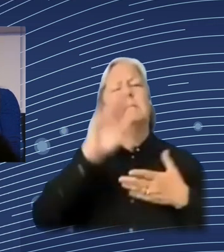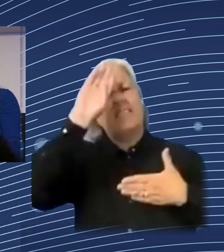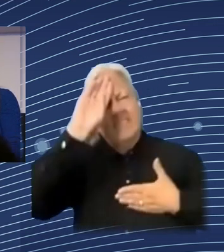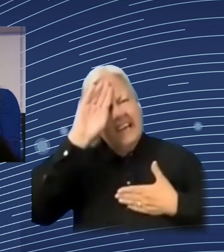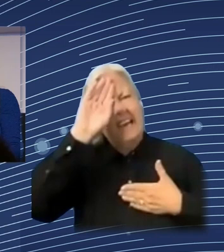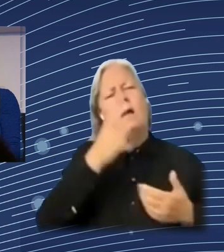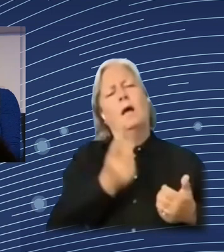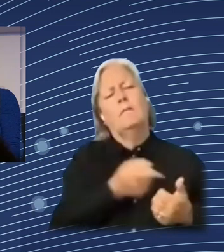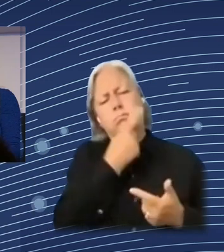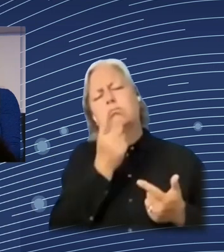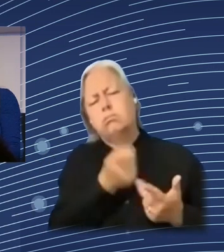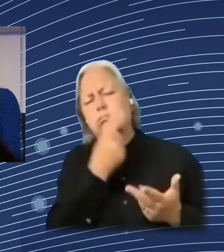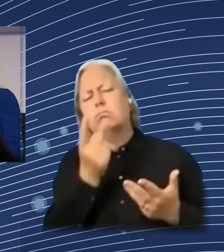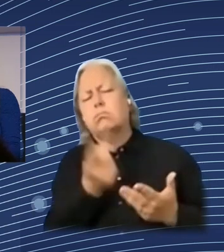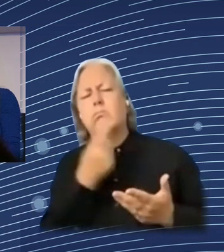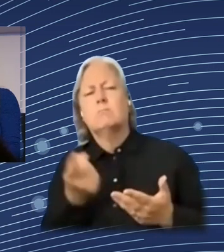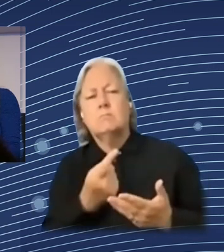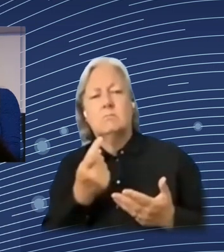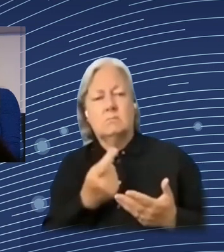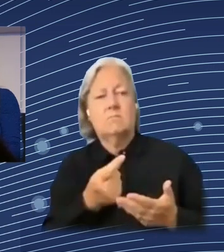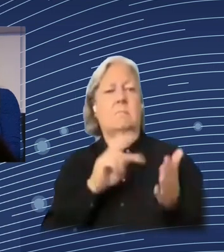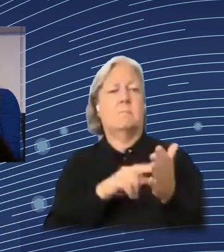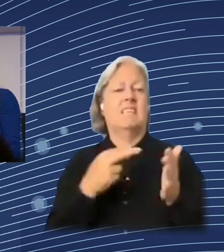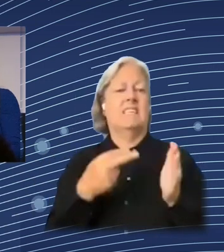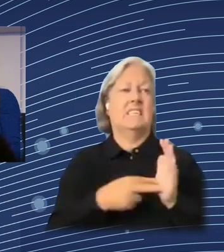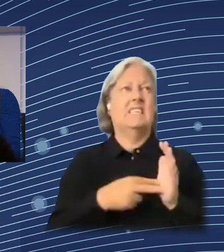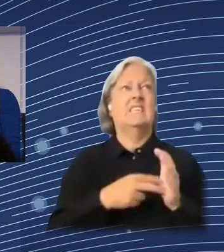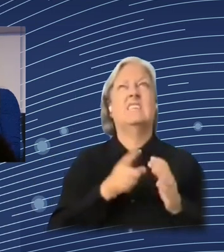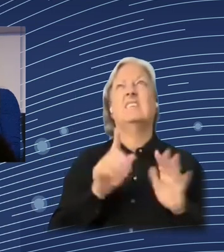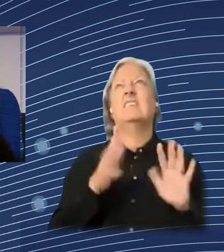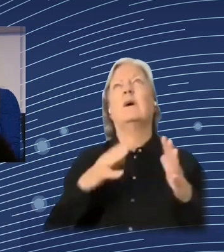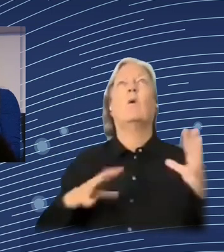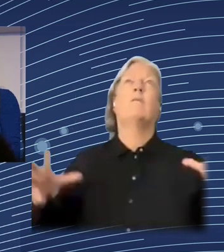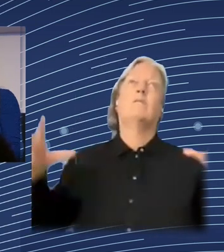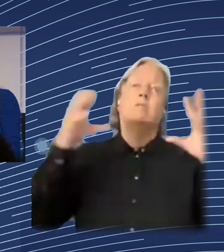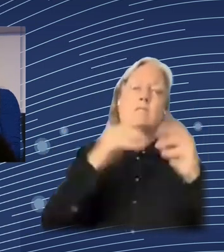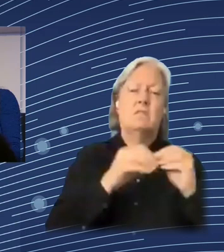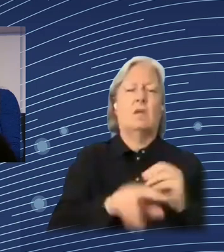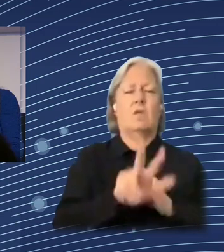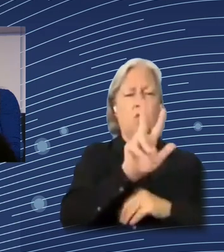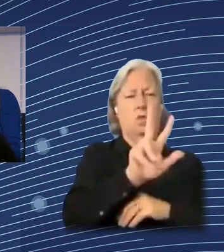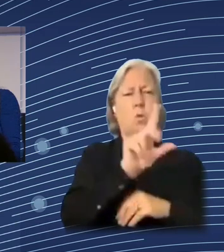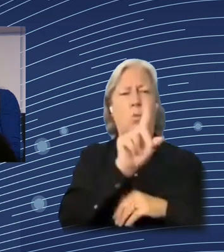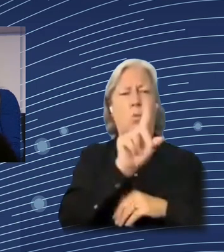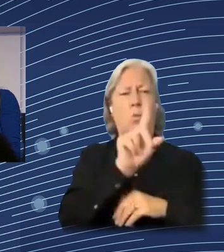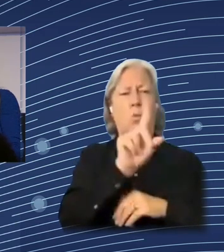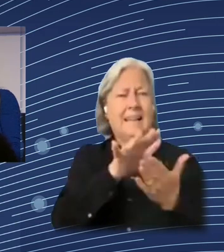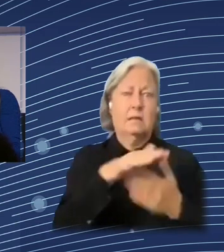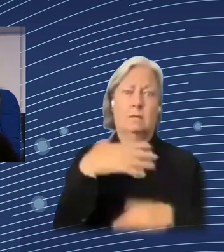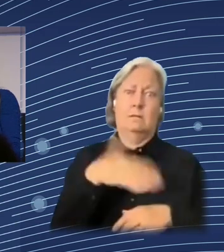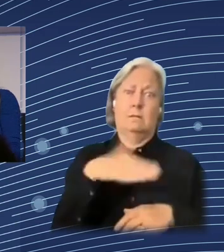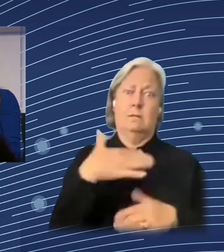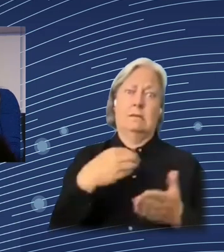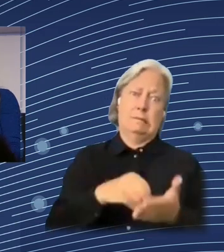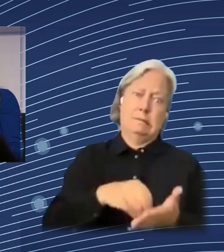free over 31 million. Yes, yes, it's a lot of money, and we could